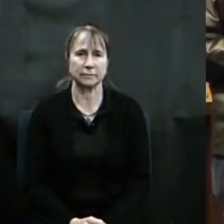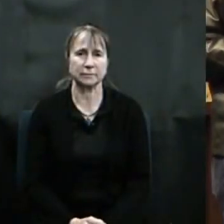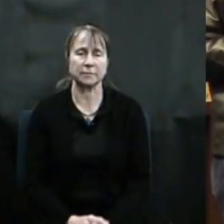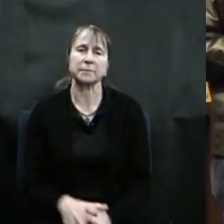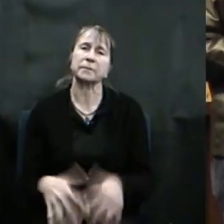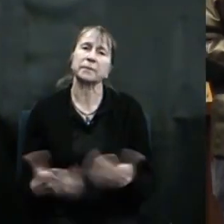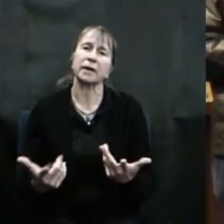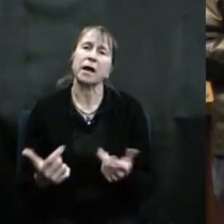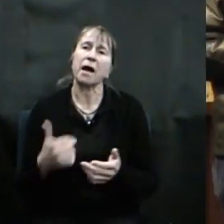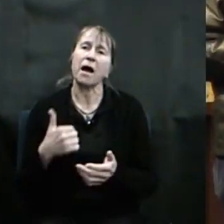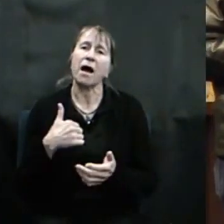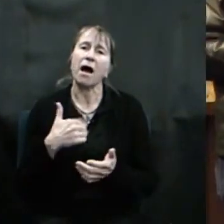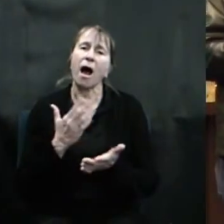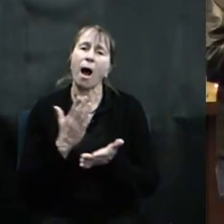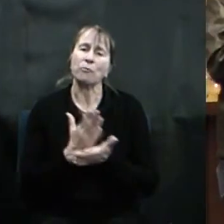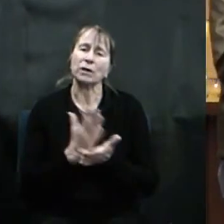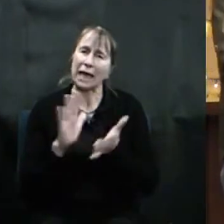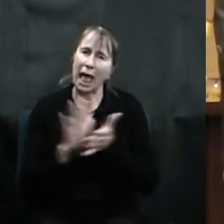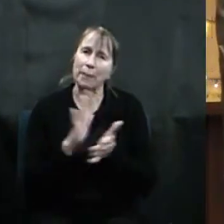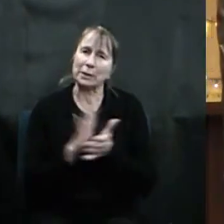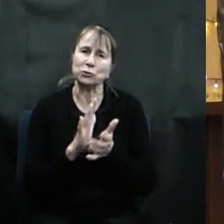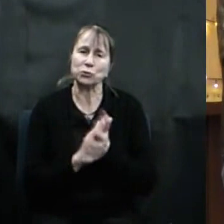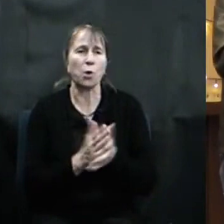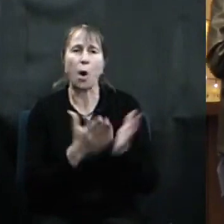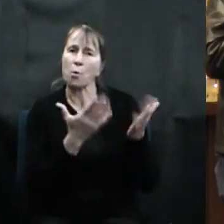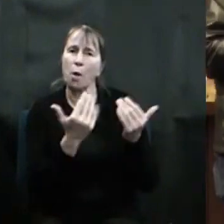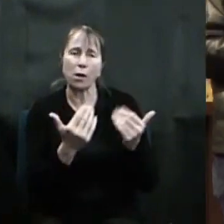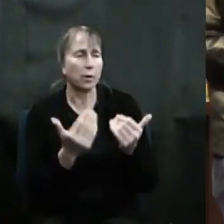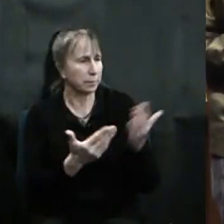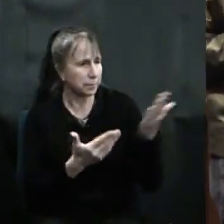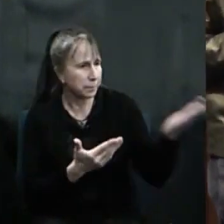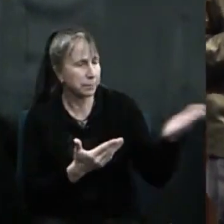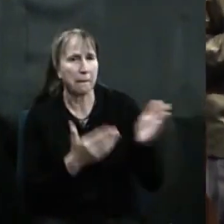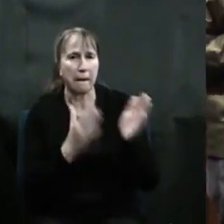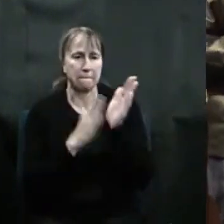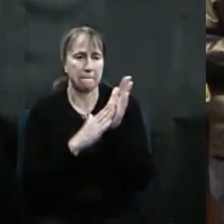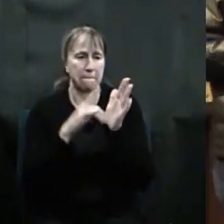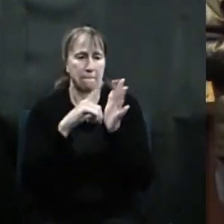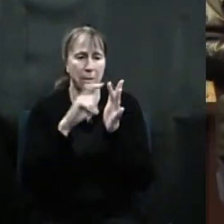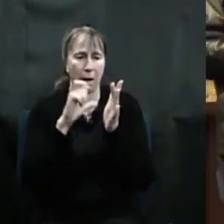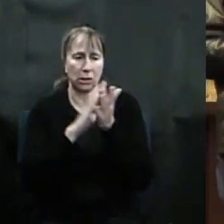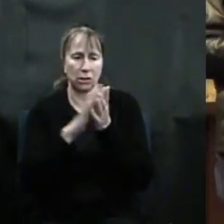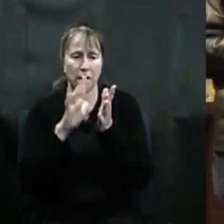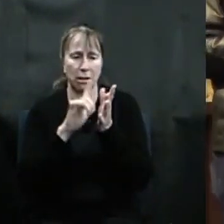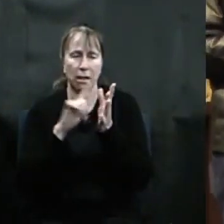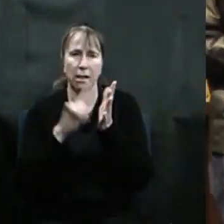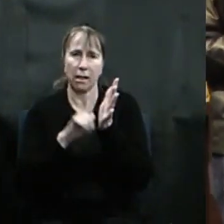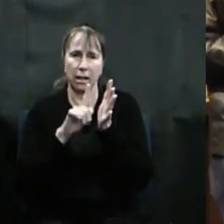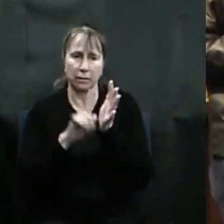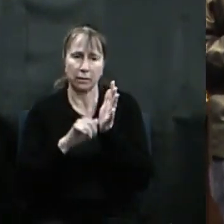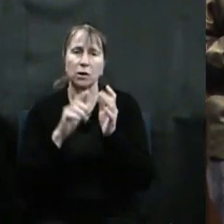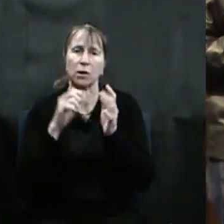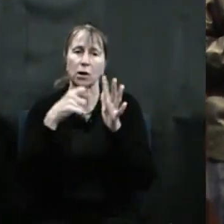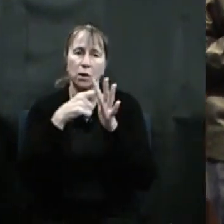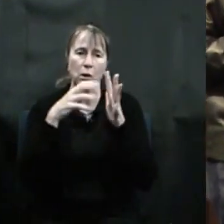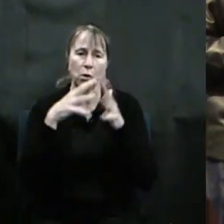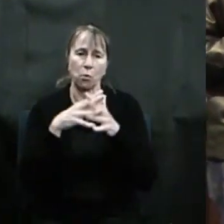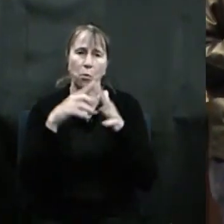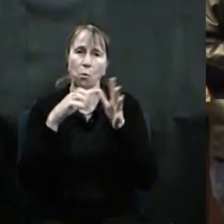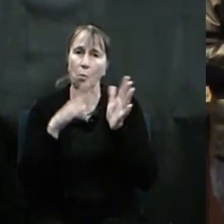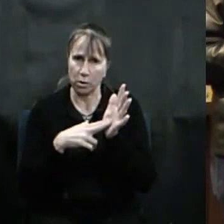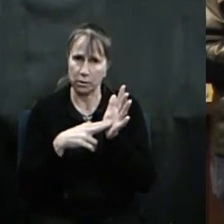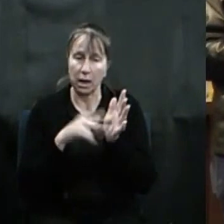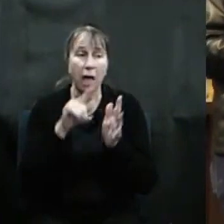Friends, I'm really glad to welcome this morning Michael Kwon. Michael and his family are part of our evening